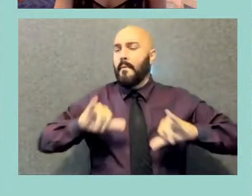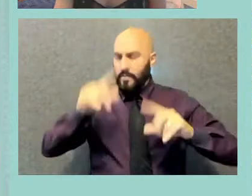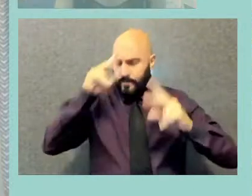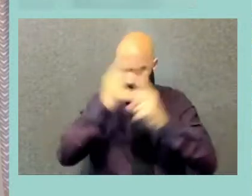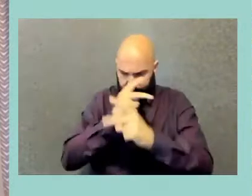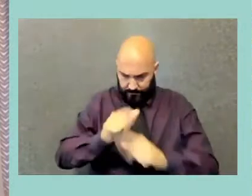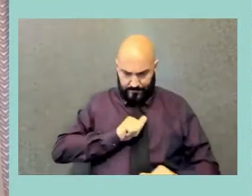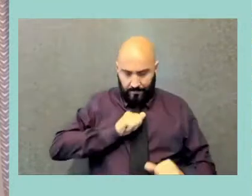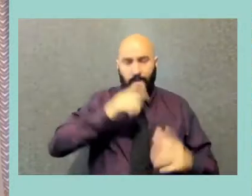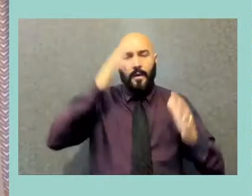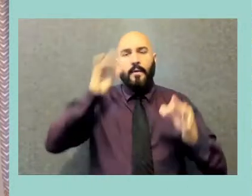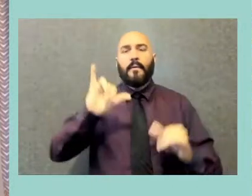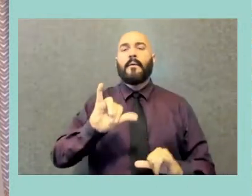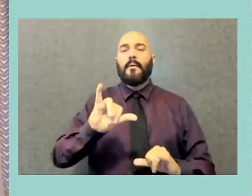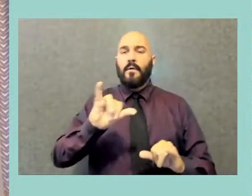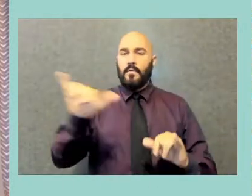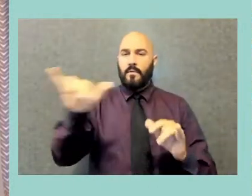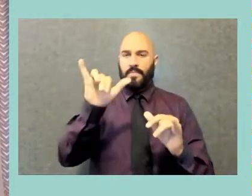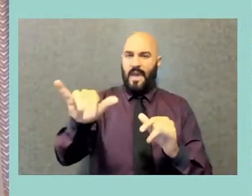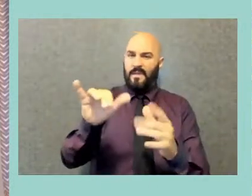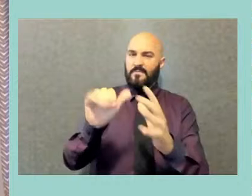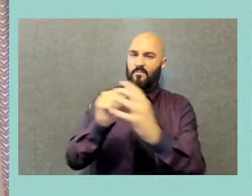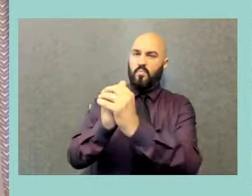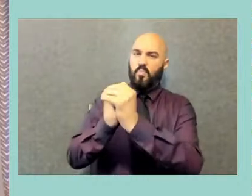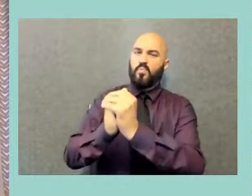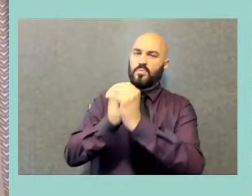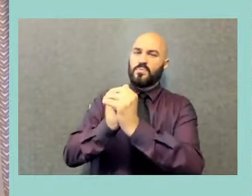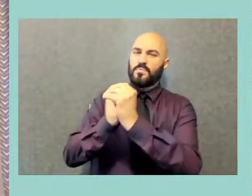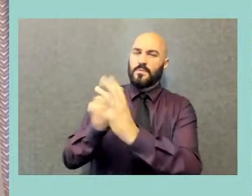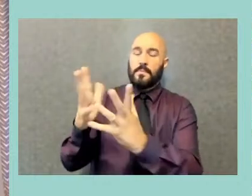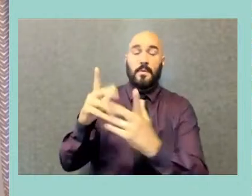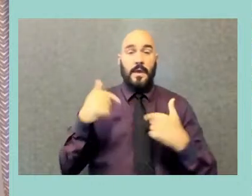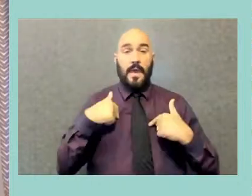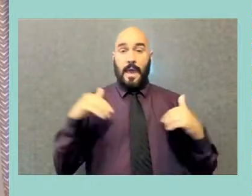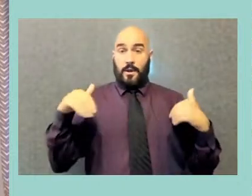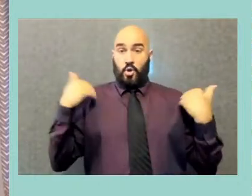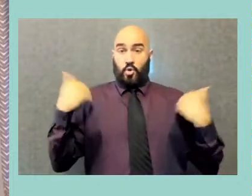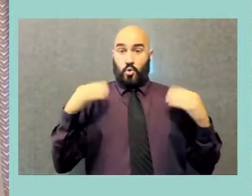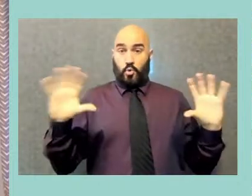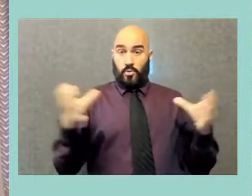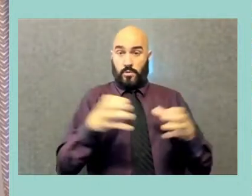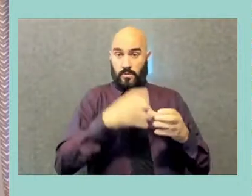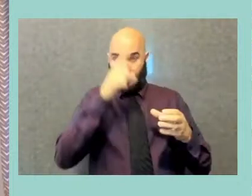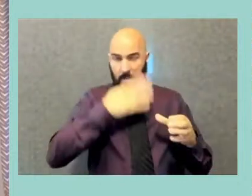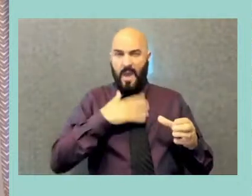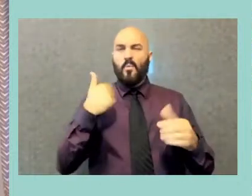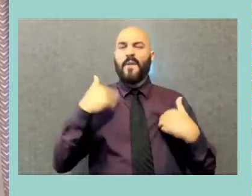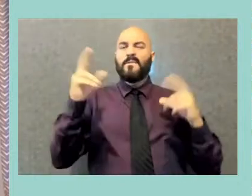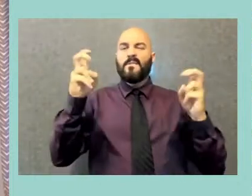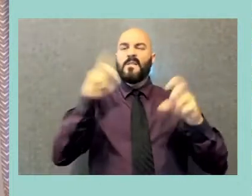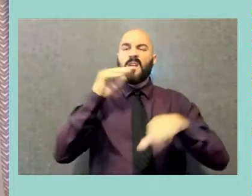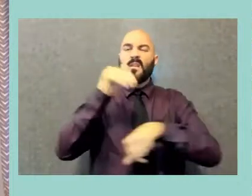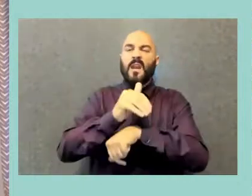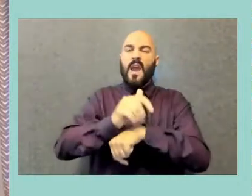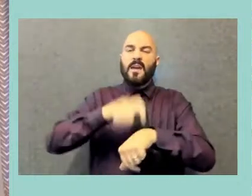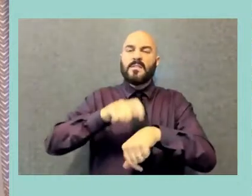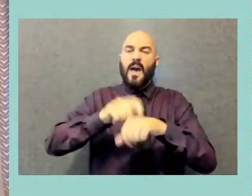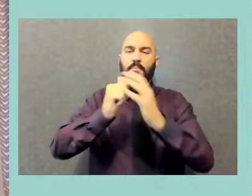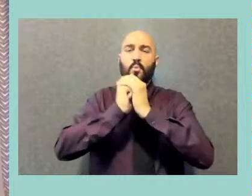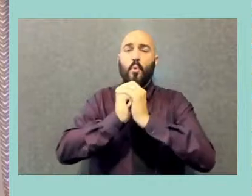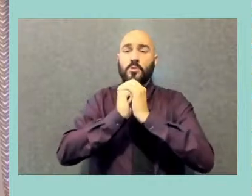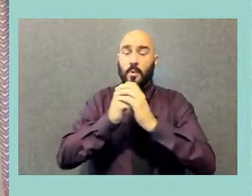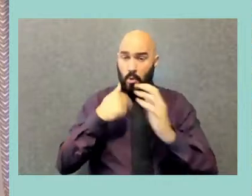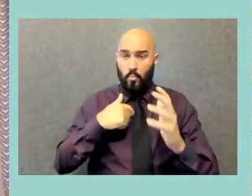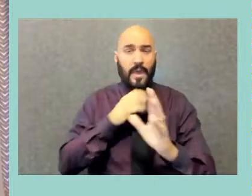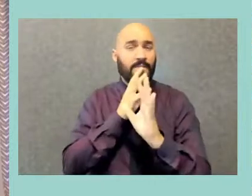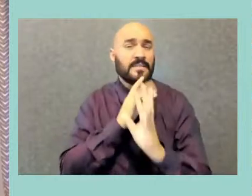At youth events in my region, we have nighttime worships where we enter singing, sit together in a circle with a chalice at the